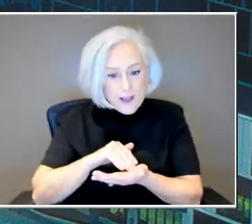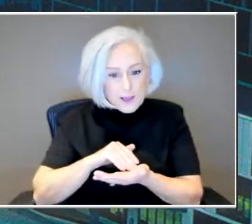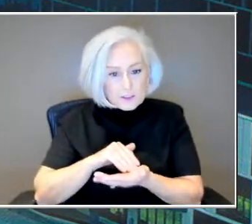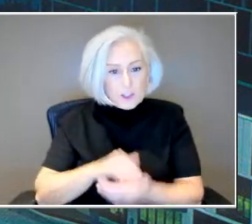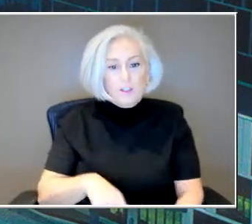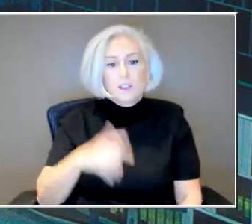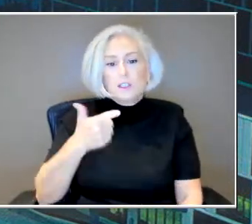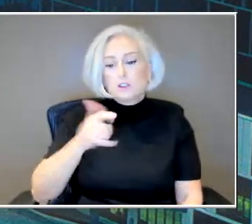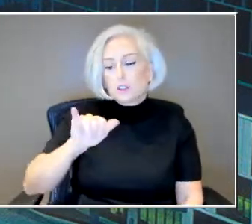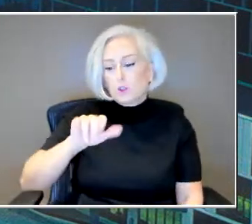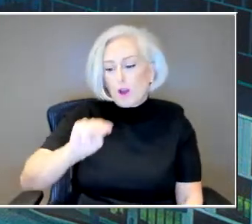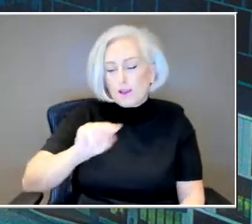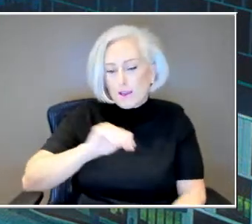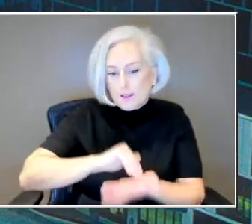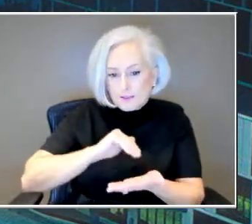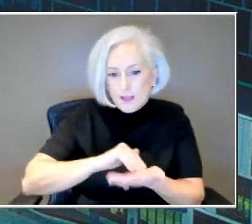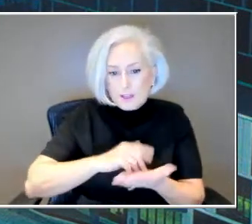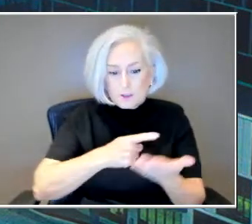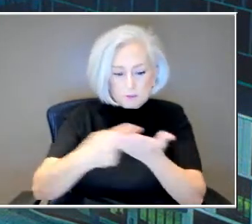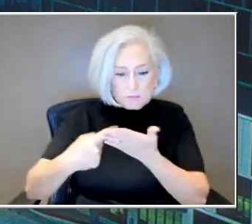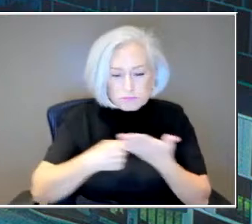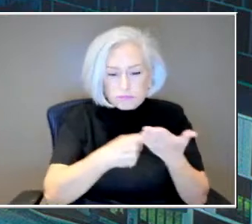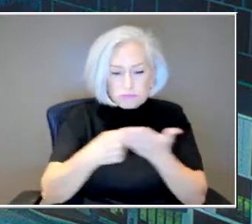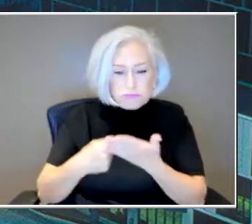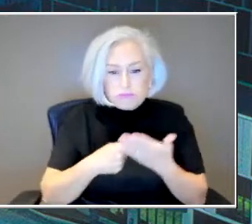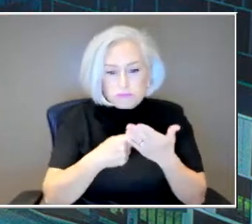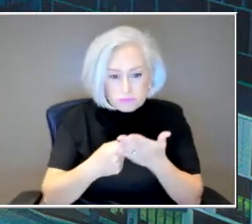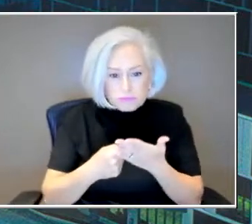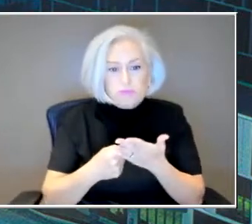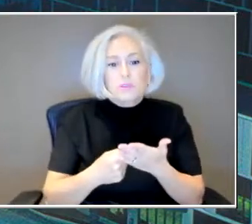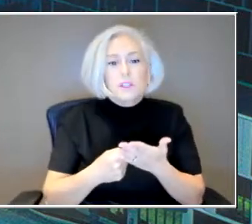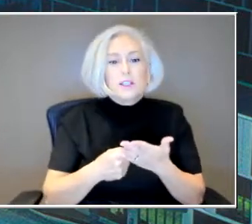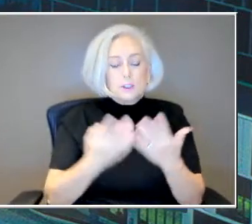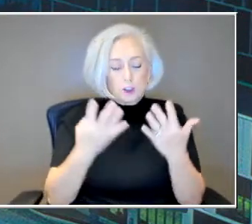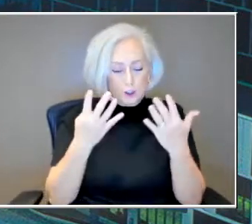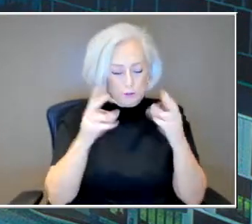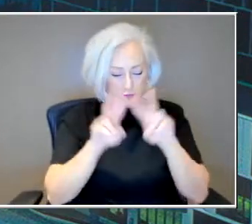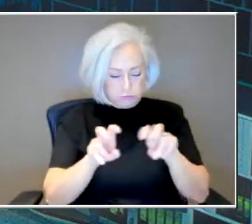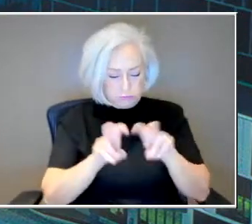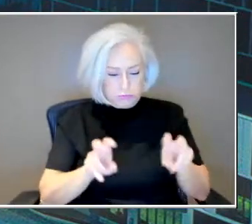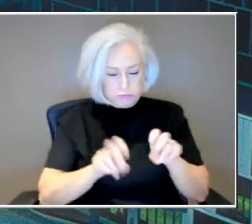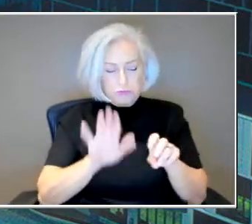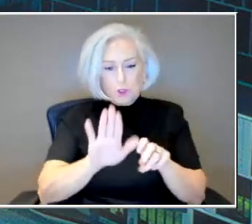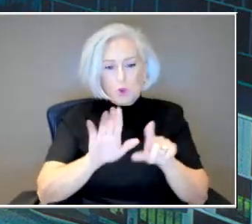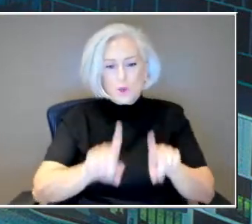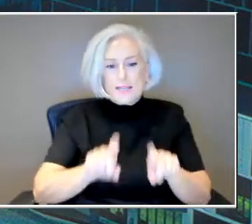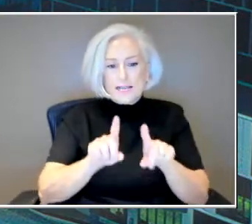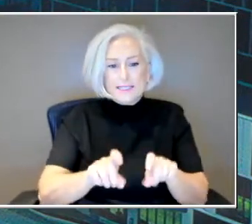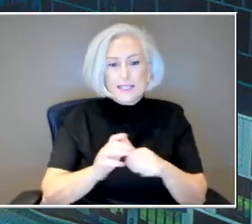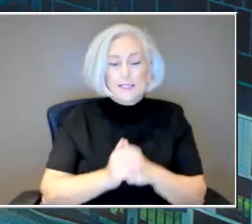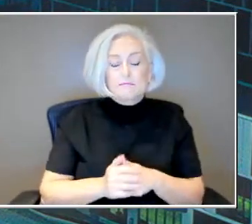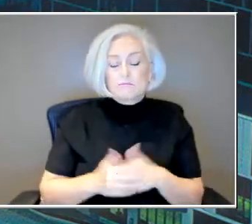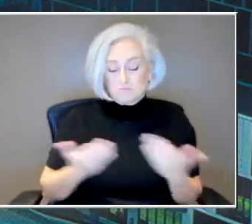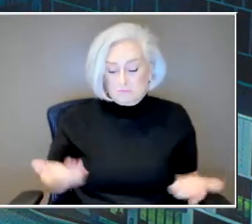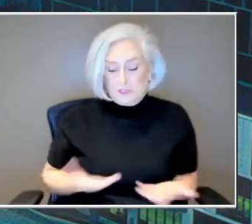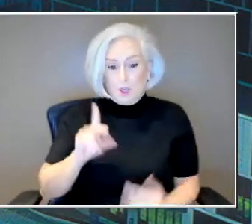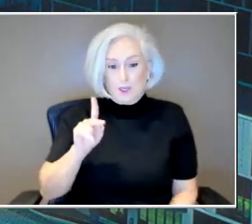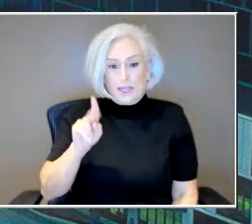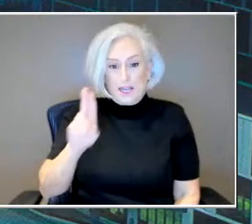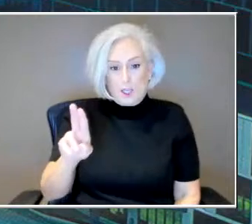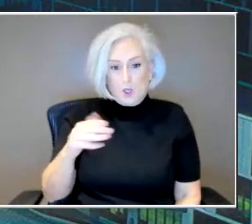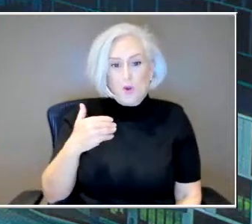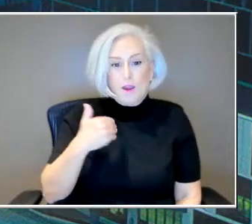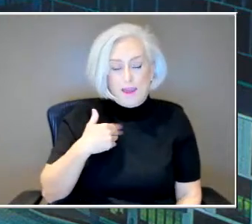who can initiate the testing and the surveillance program. So, for instance, at KU we have this high-risk program where